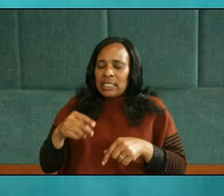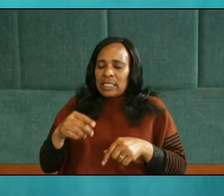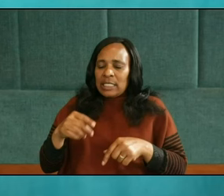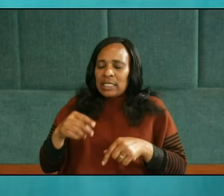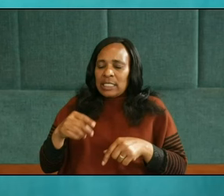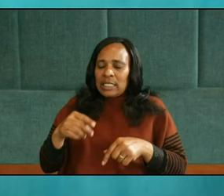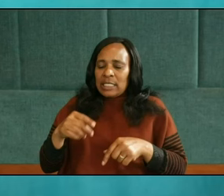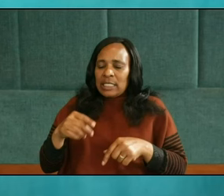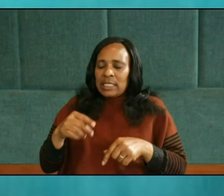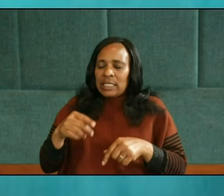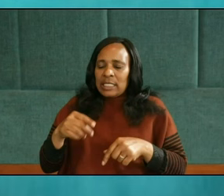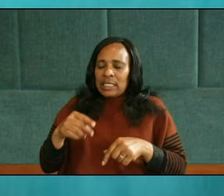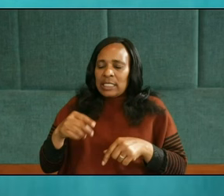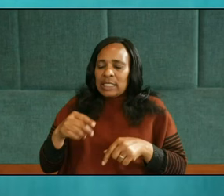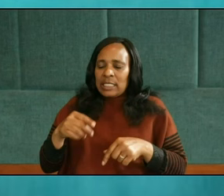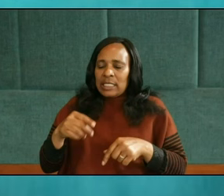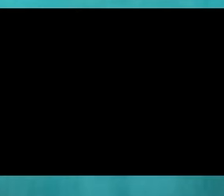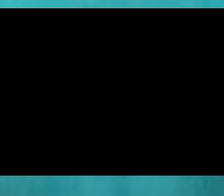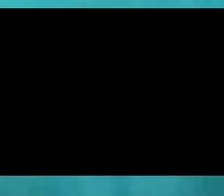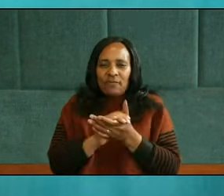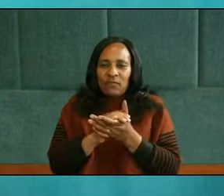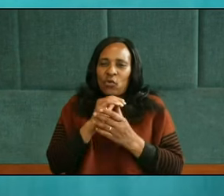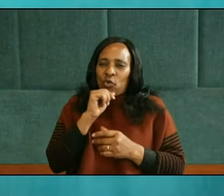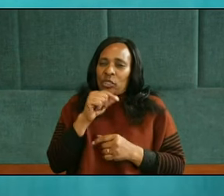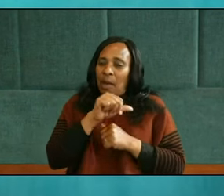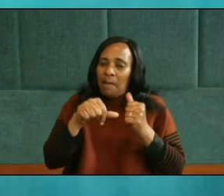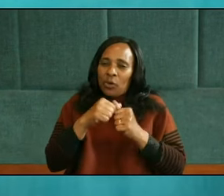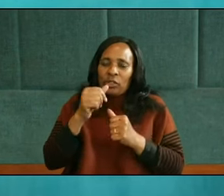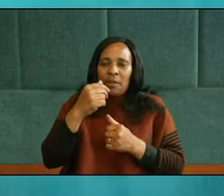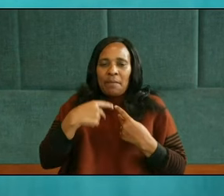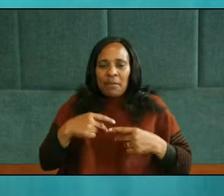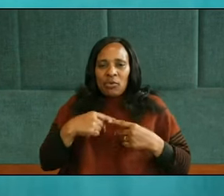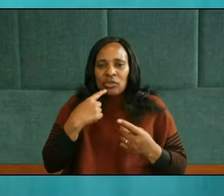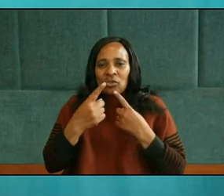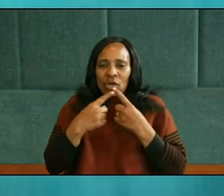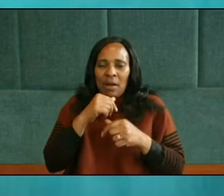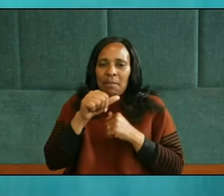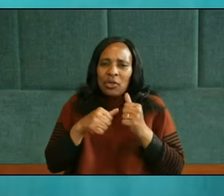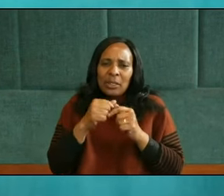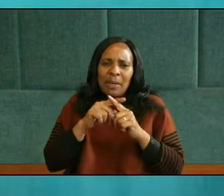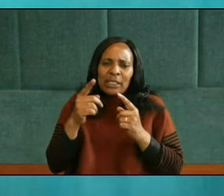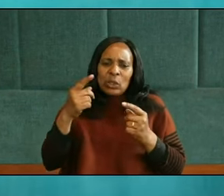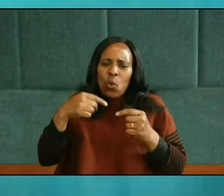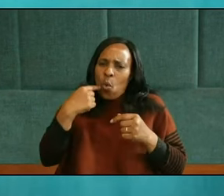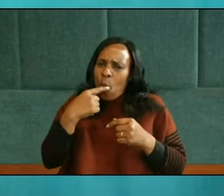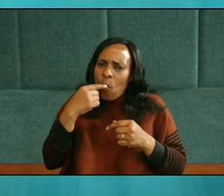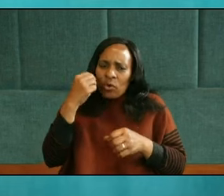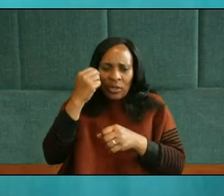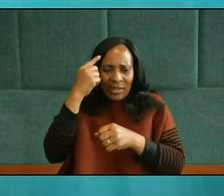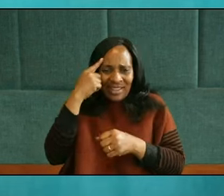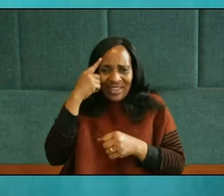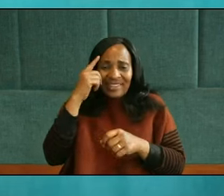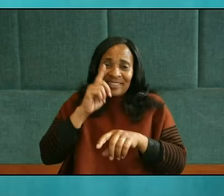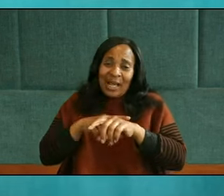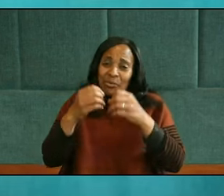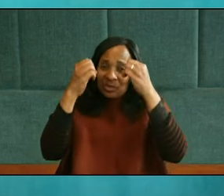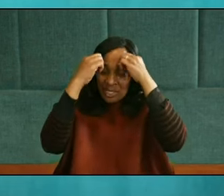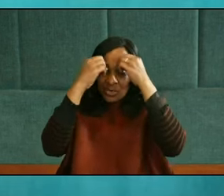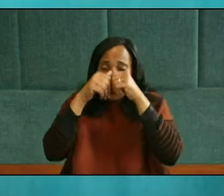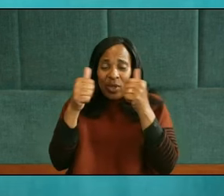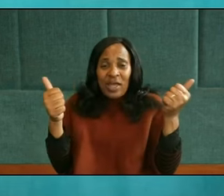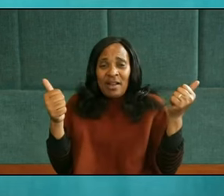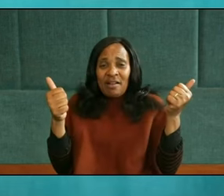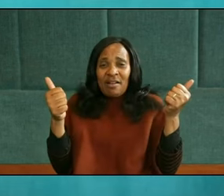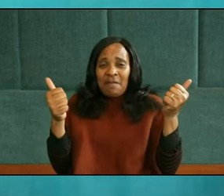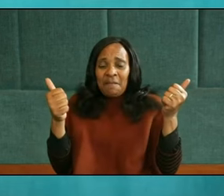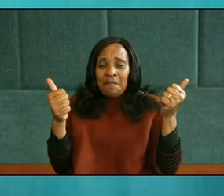we all should believe, not about what people say, but who do we think, after we have studied, who do we think the